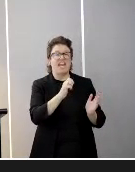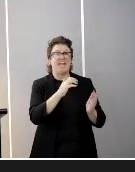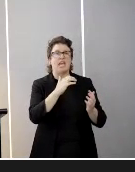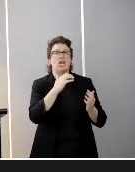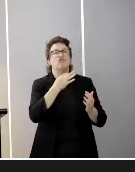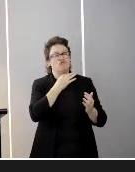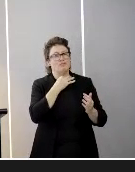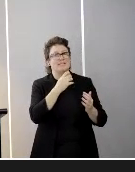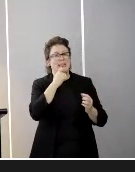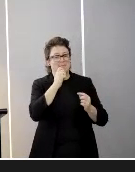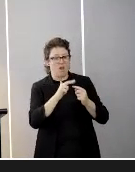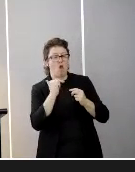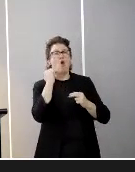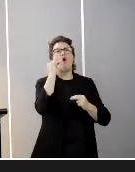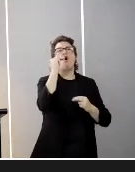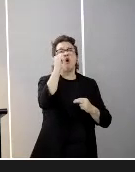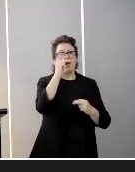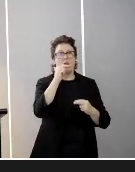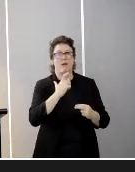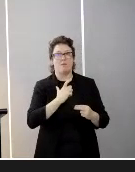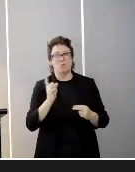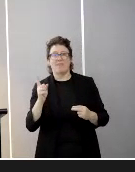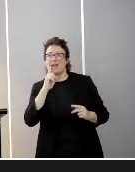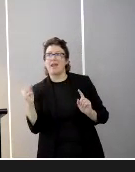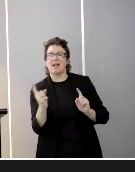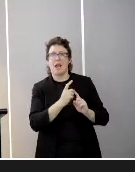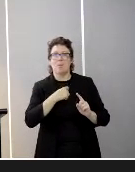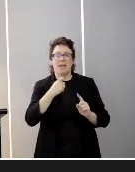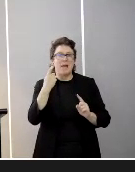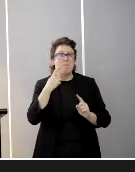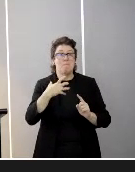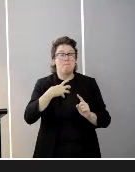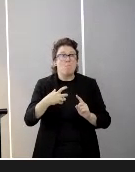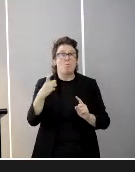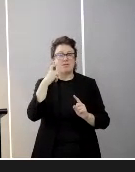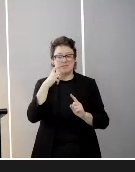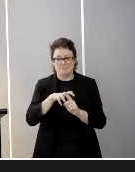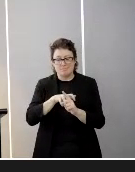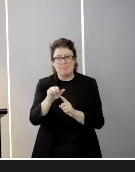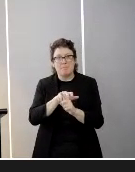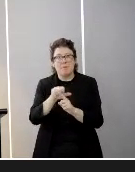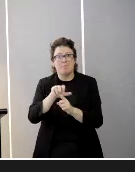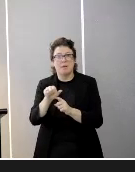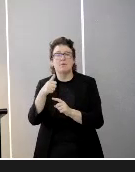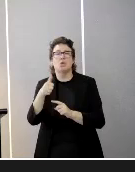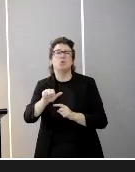more genetic risk. So we're increasingly able to kind of pick up on some of this risk using these new technologies.